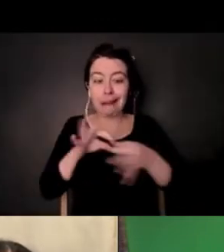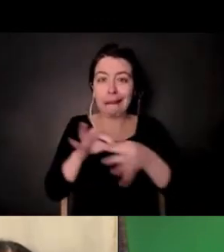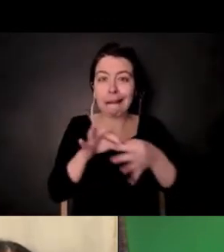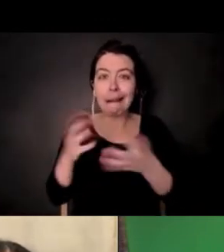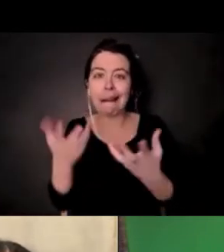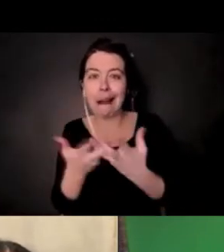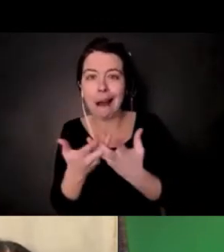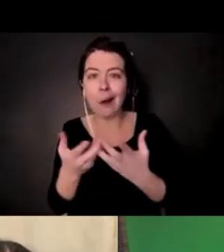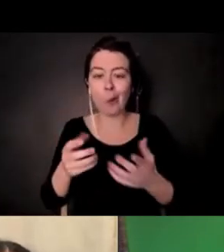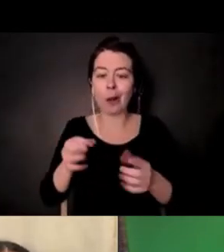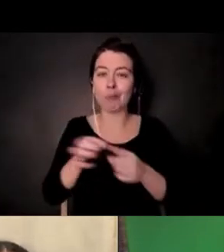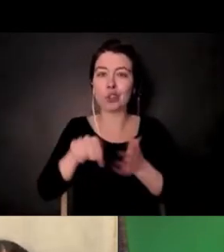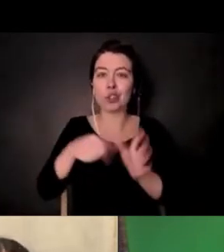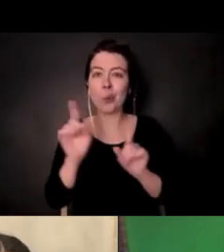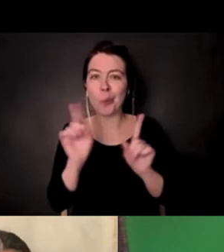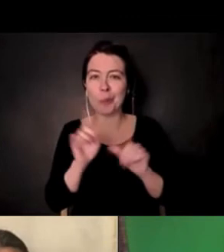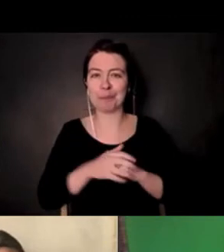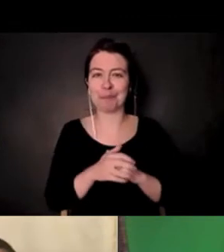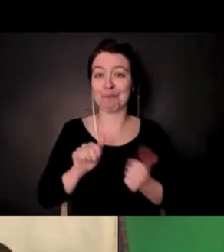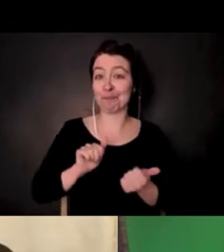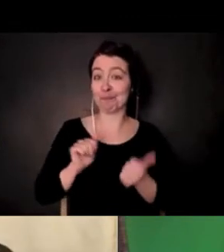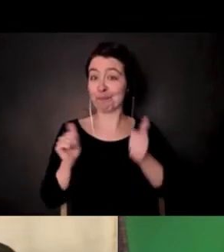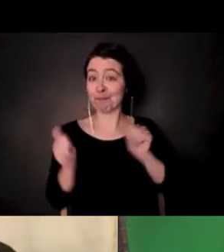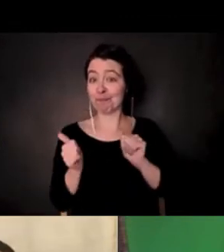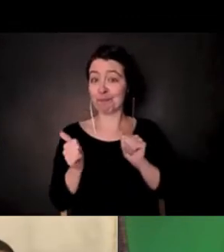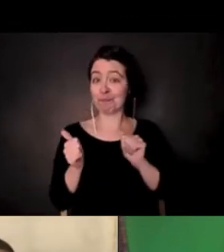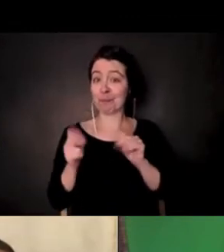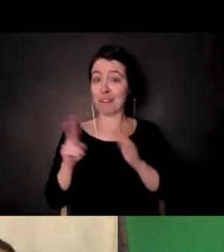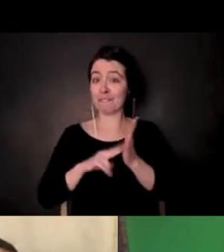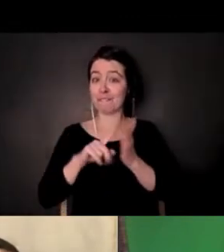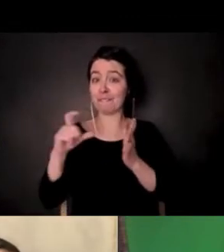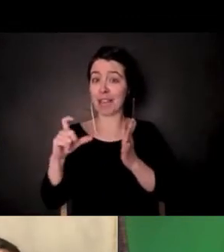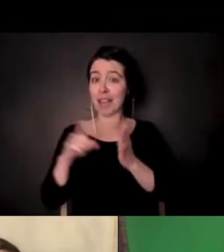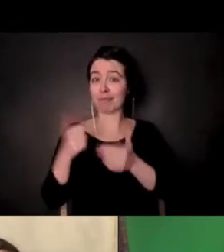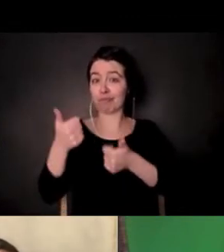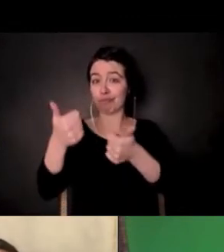detail in the second part. So thank you, Priya, and thank you, Amrita.